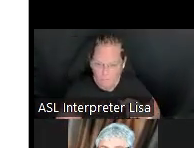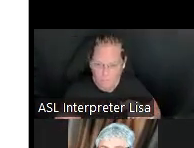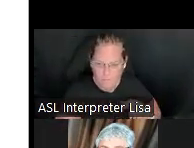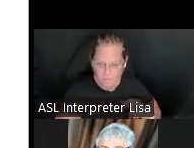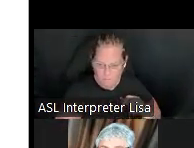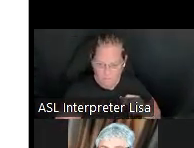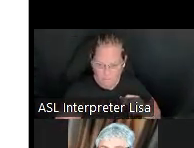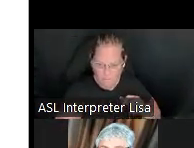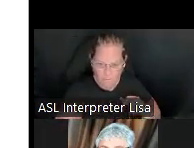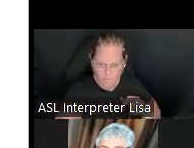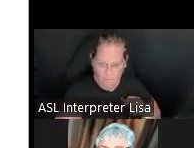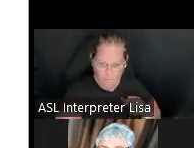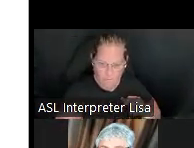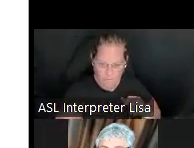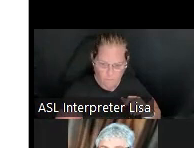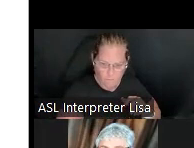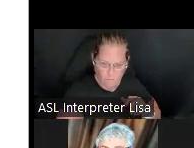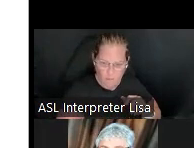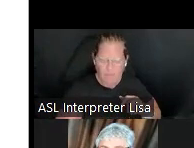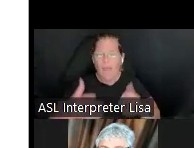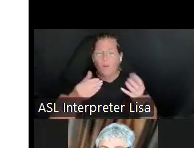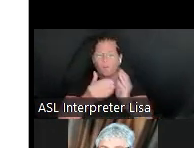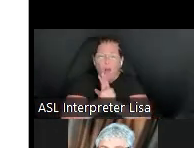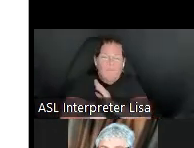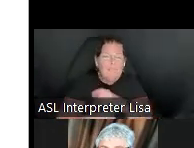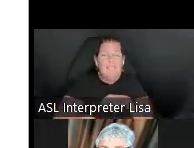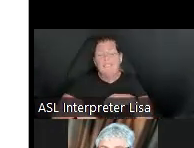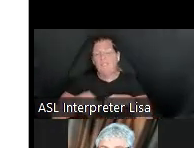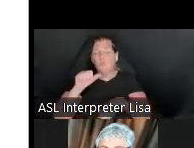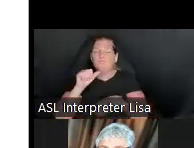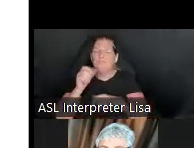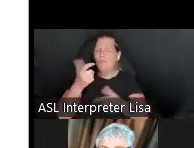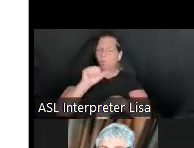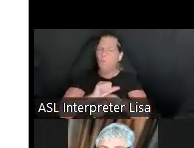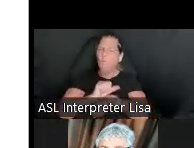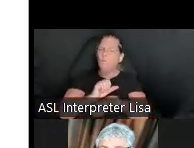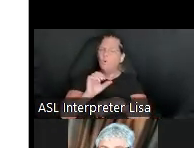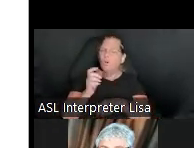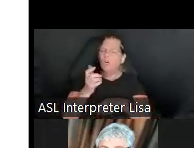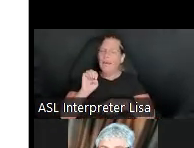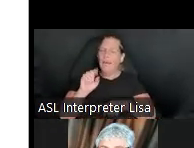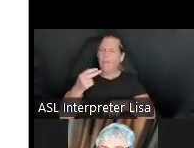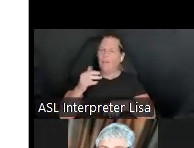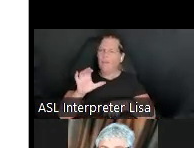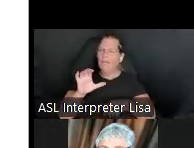way regarding their soft skills and workplace etiquette. You can go on to the next slide.